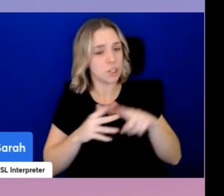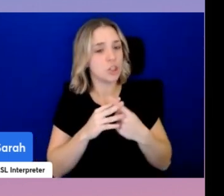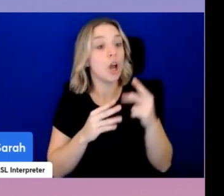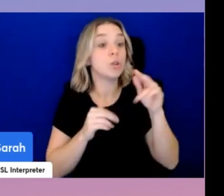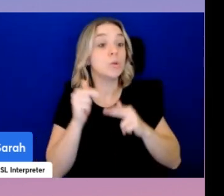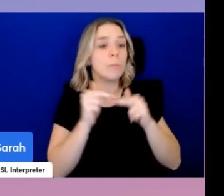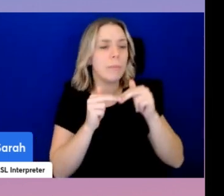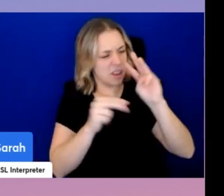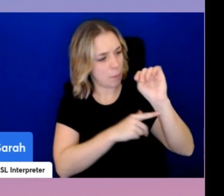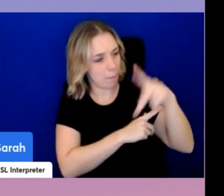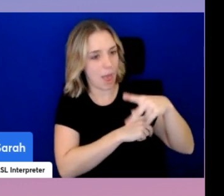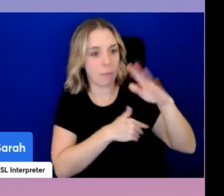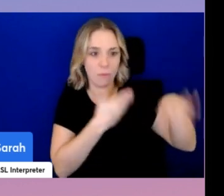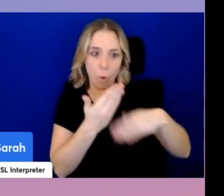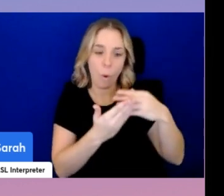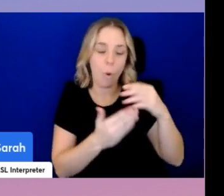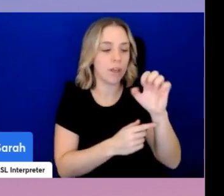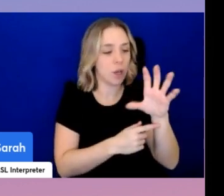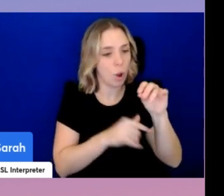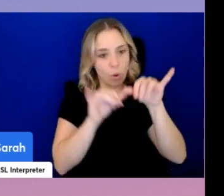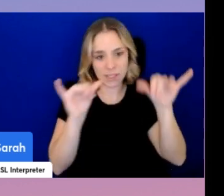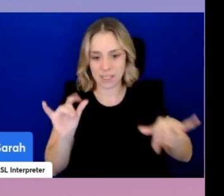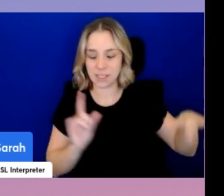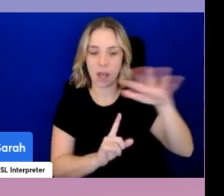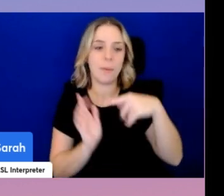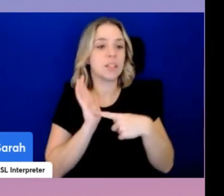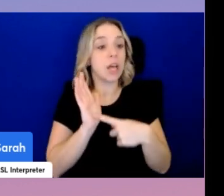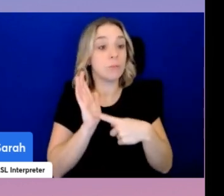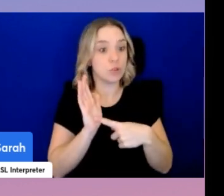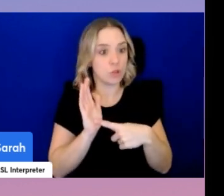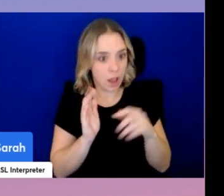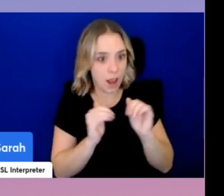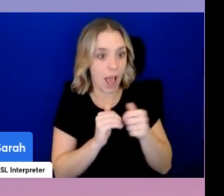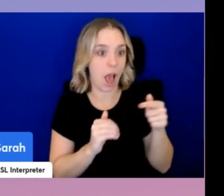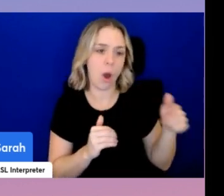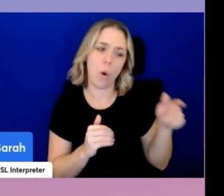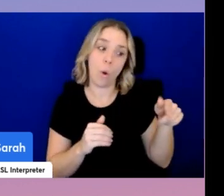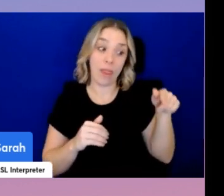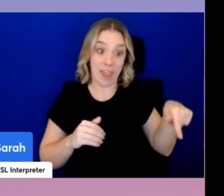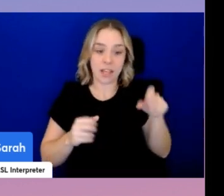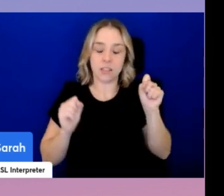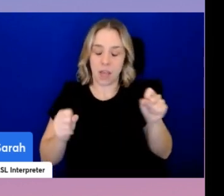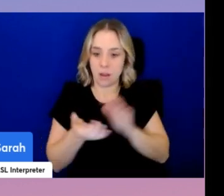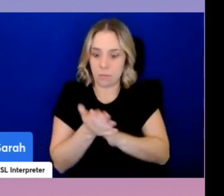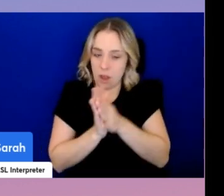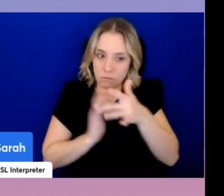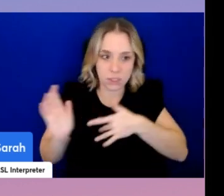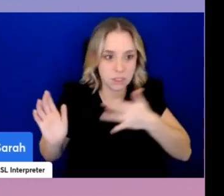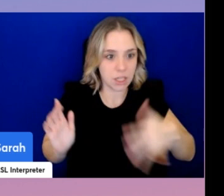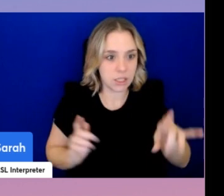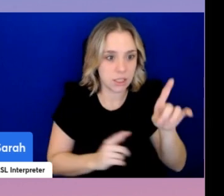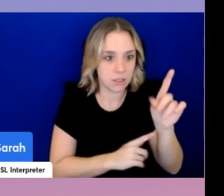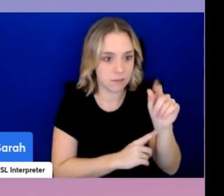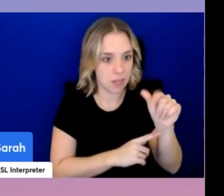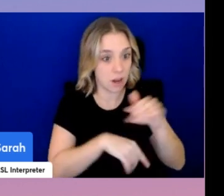your entire ecosystem and demonstrate how this very quickly turns into sensitive data about your